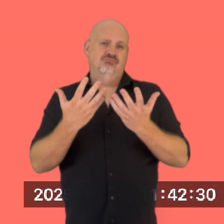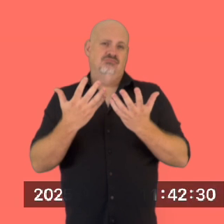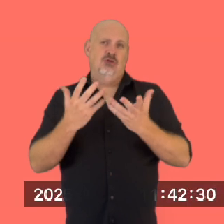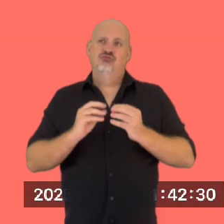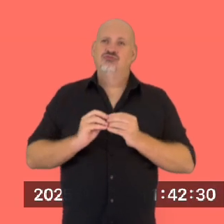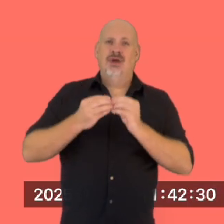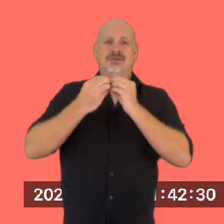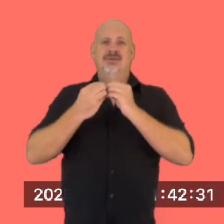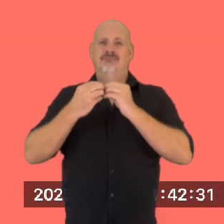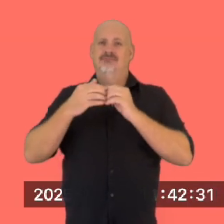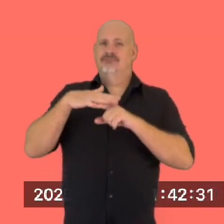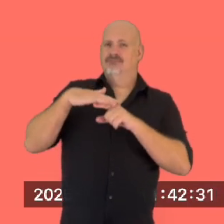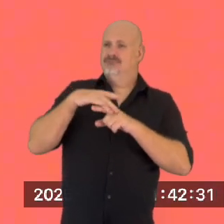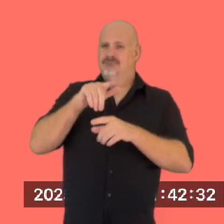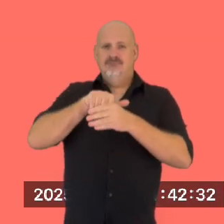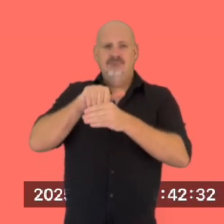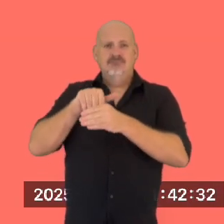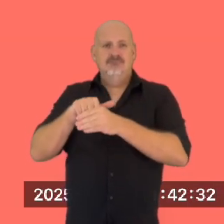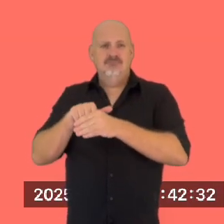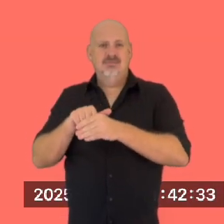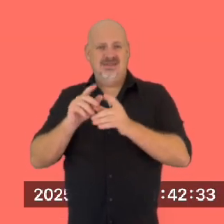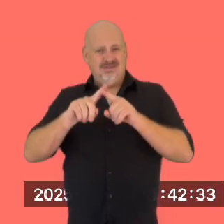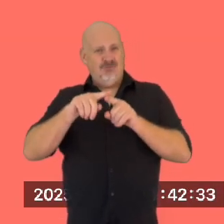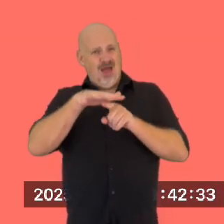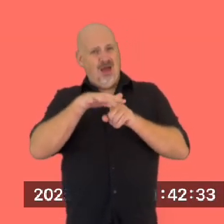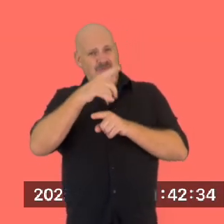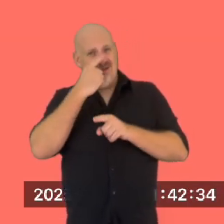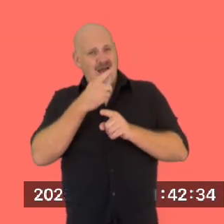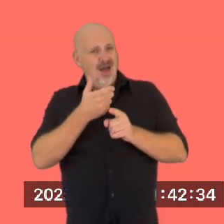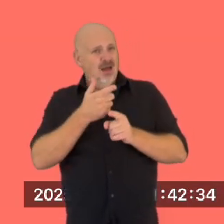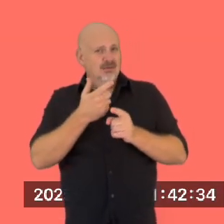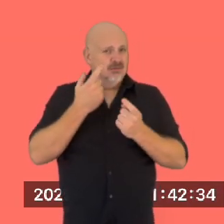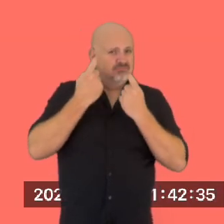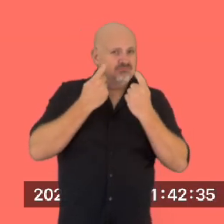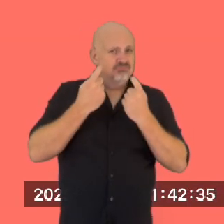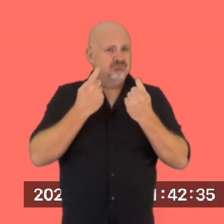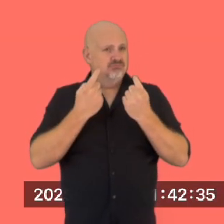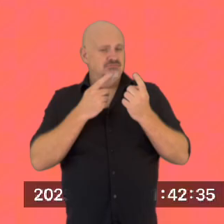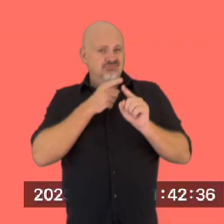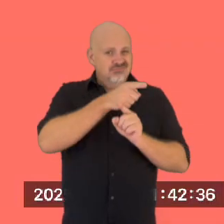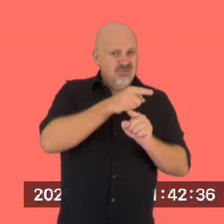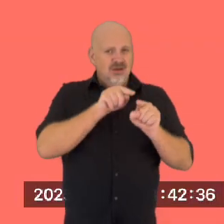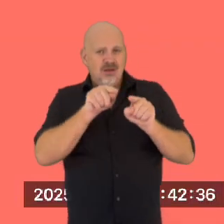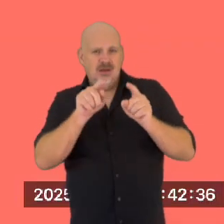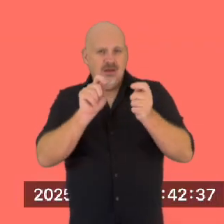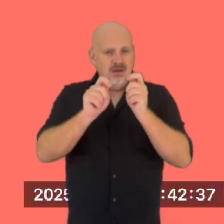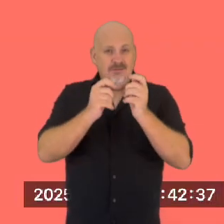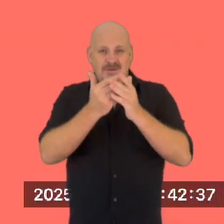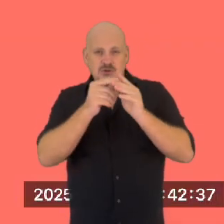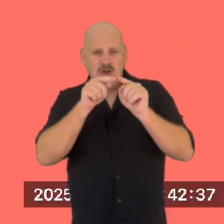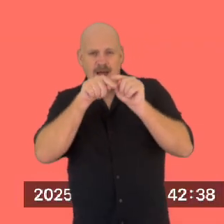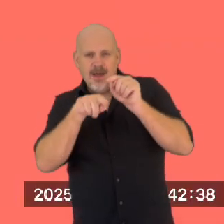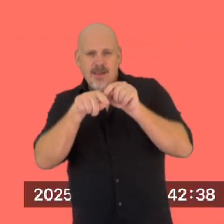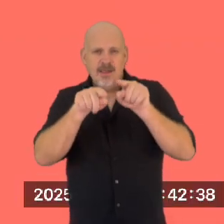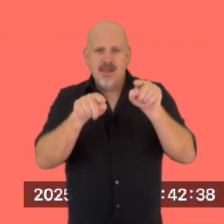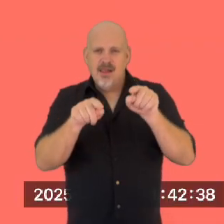great industries, the creative industries to get involved with, and there's lots of different areas you can get engaged